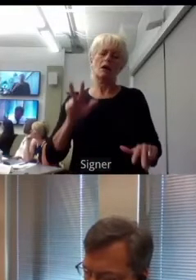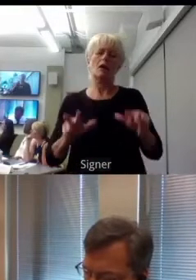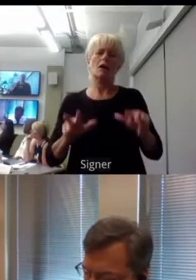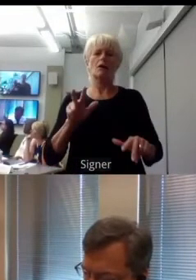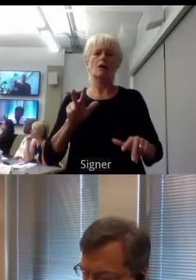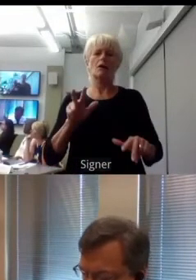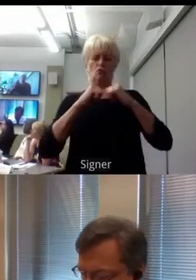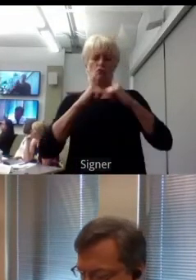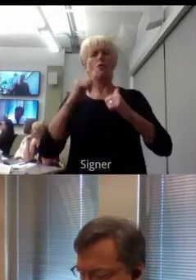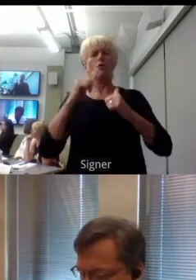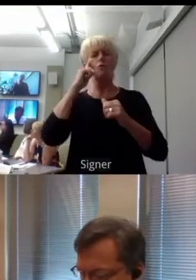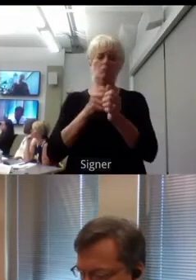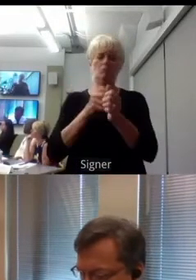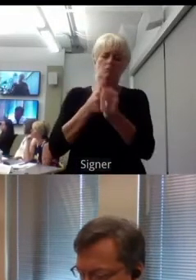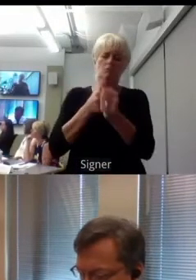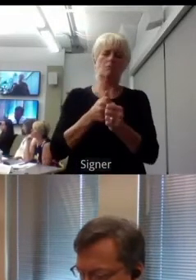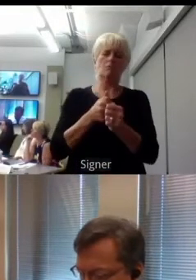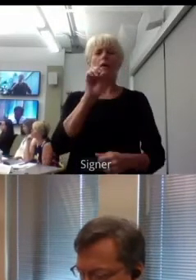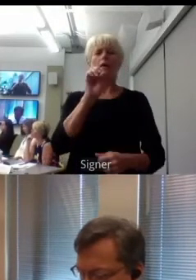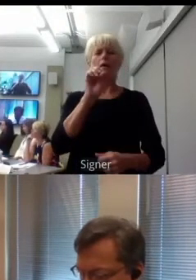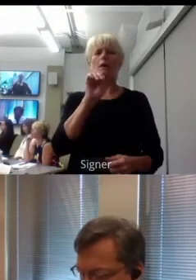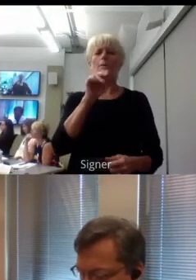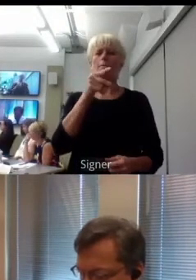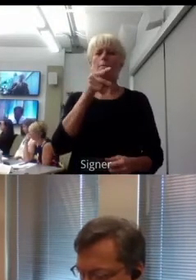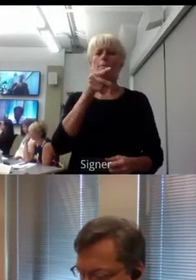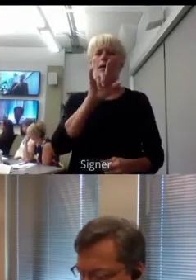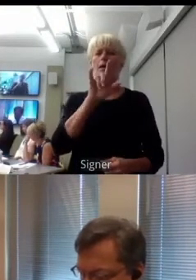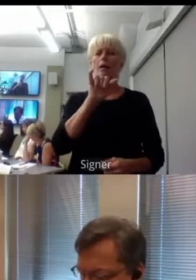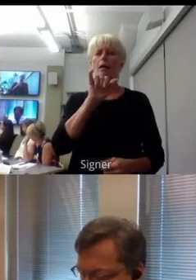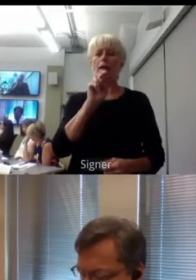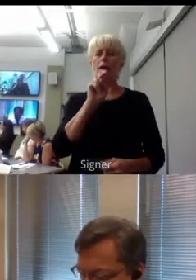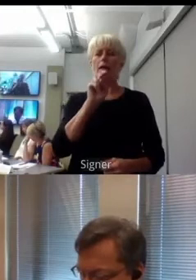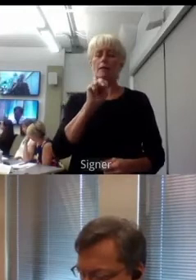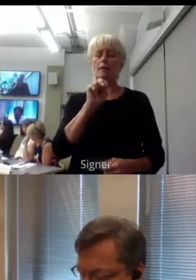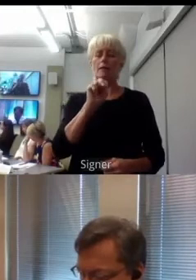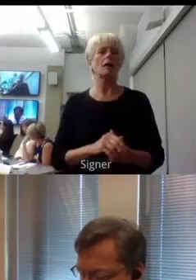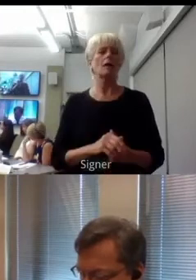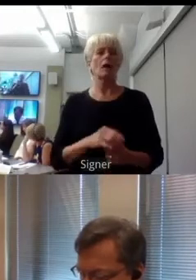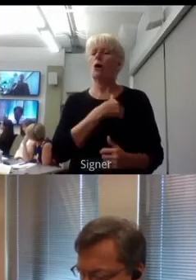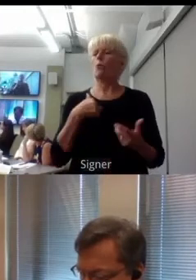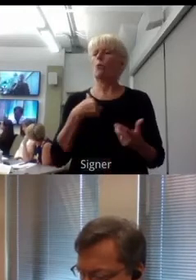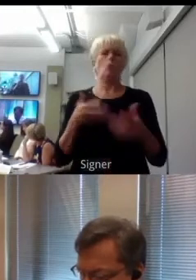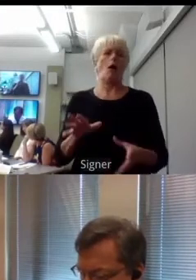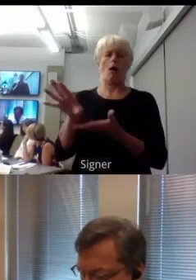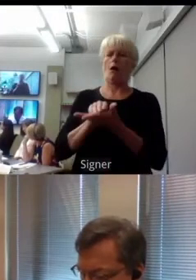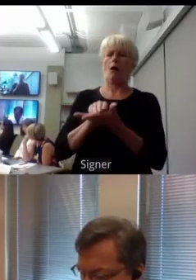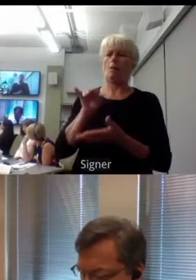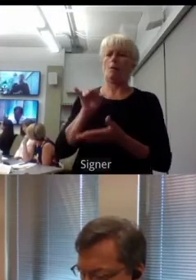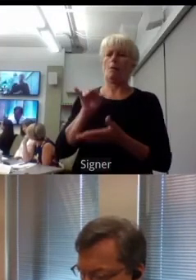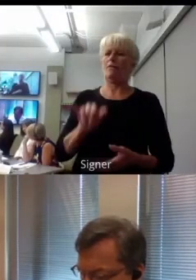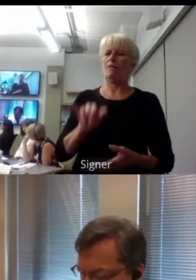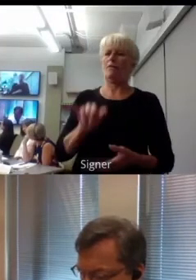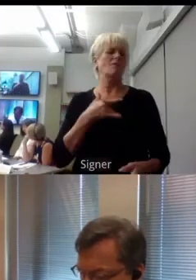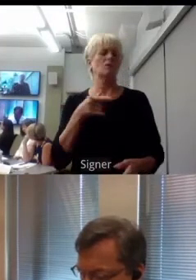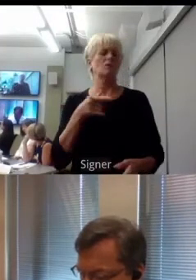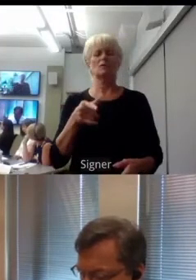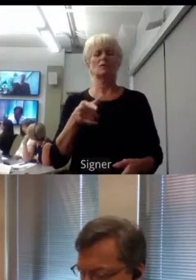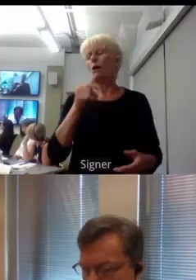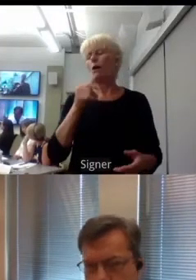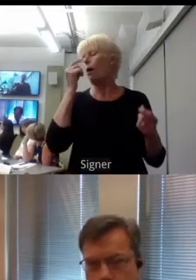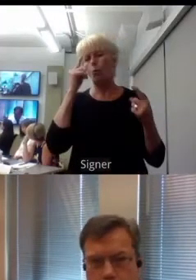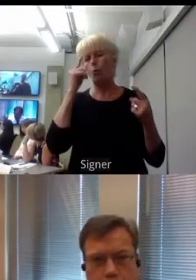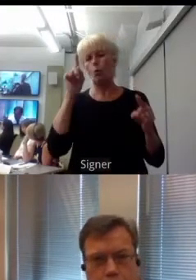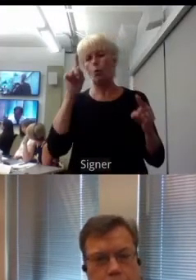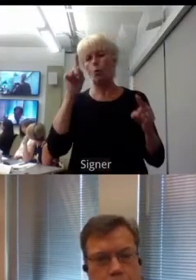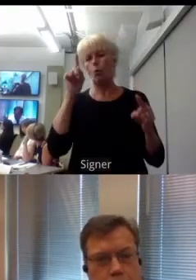That was something that we did not want to replicate. We didn't feel like it was going to work as well for a smaller province like Manitoba. We